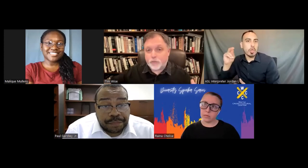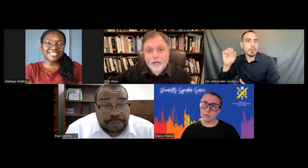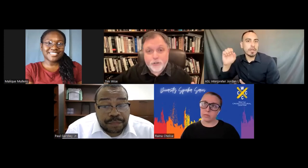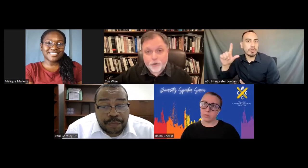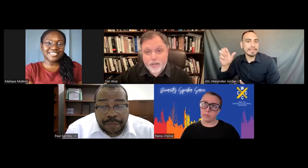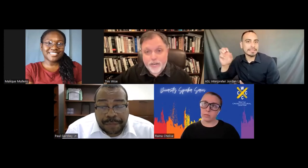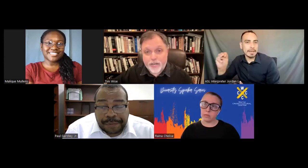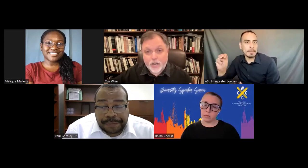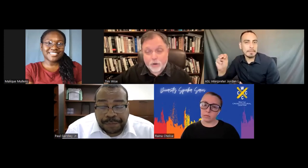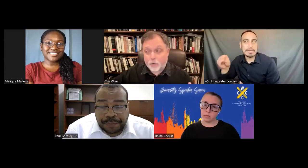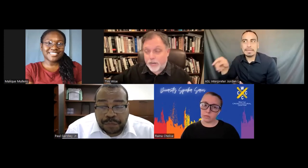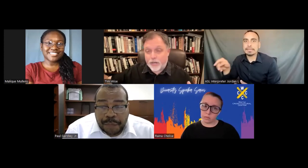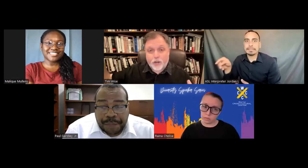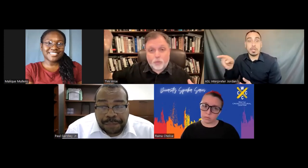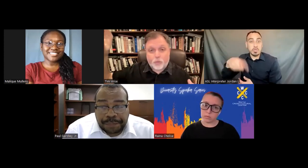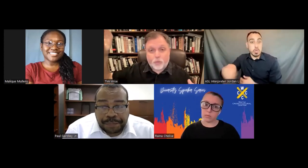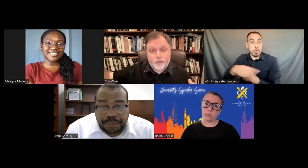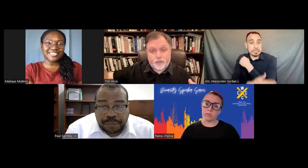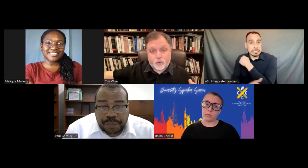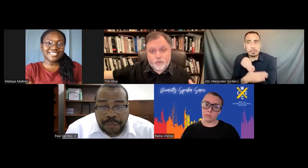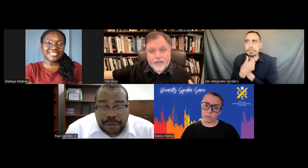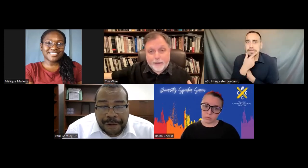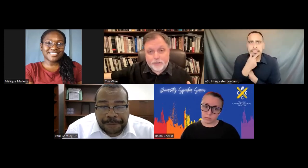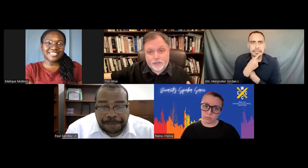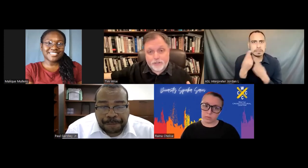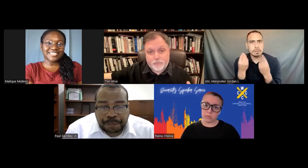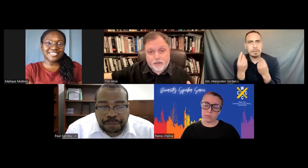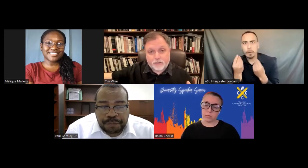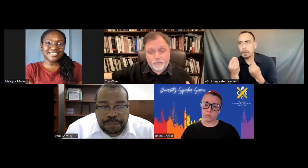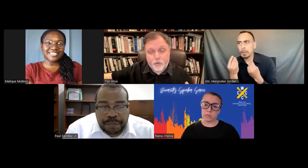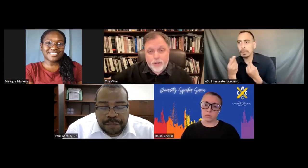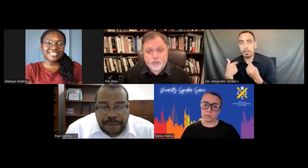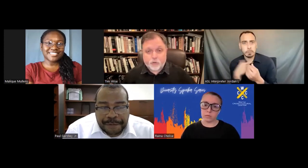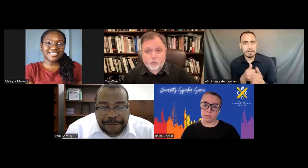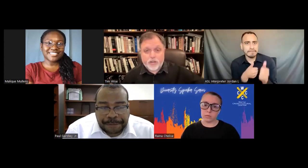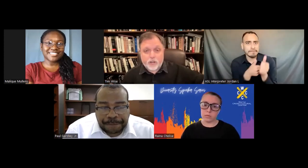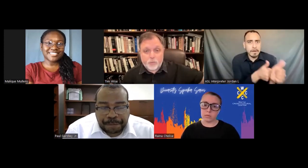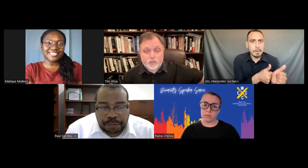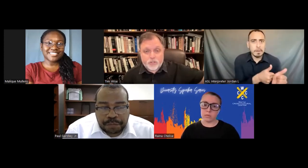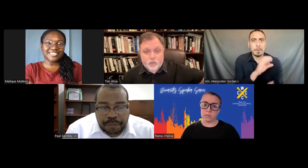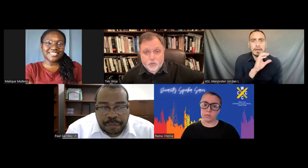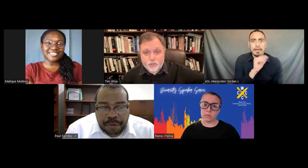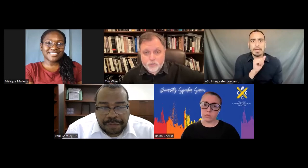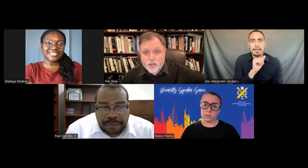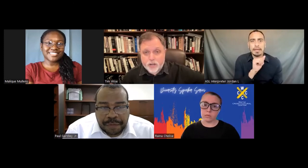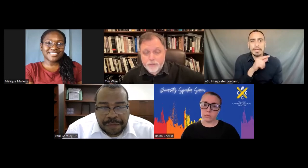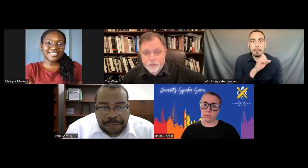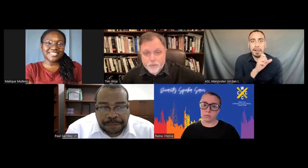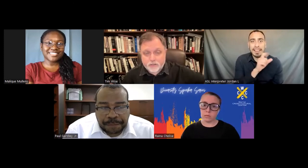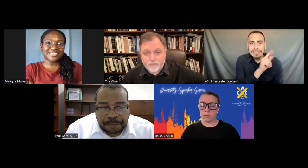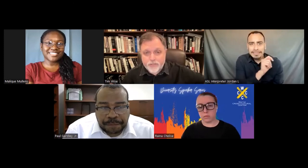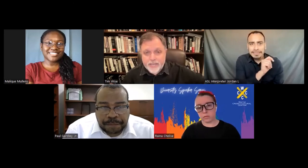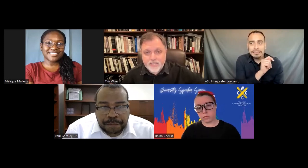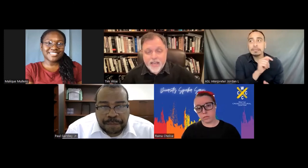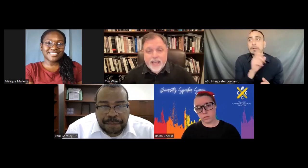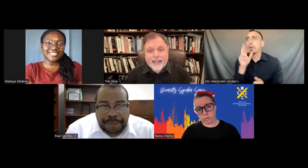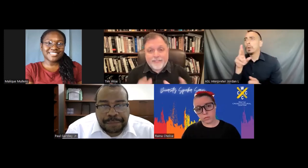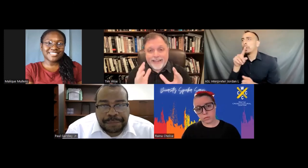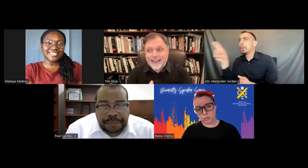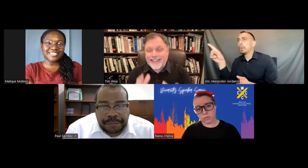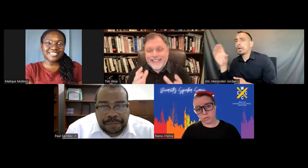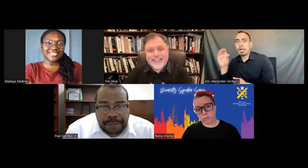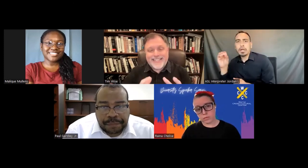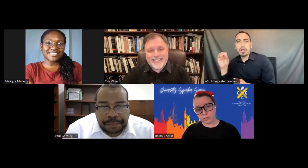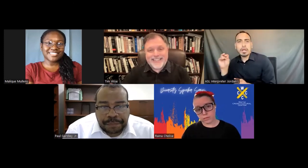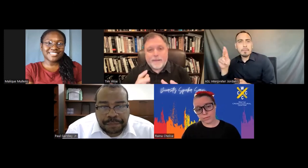what direction are we going to go? Are we going to go with the sort of capitalist model of the West? Are we going to go with the socialist or communist model of the East? And